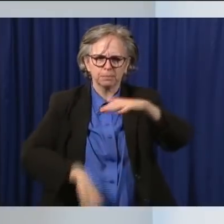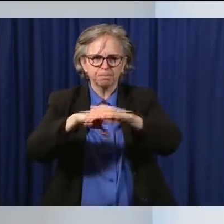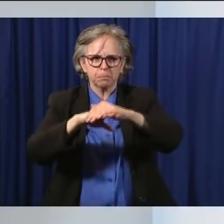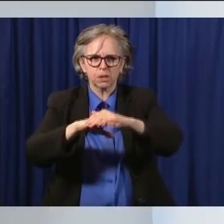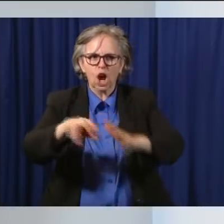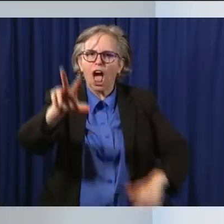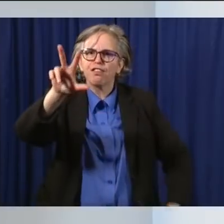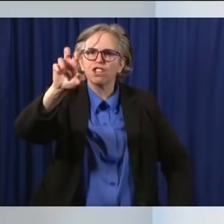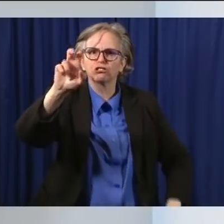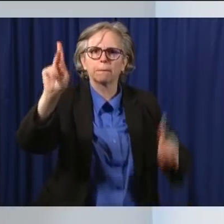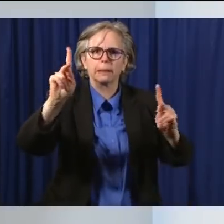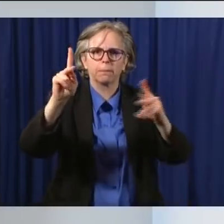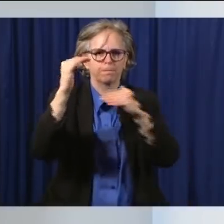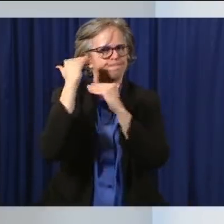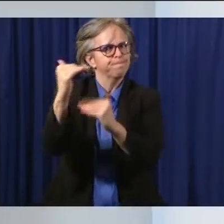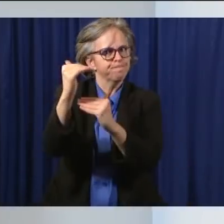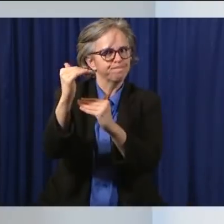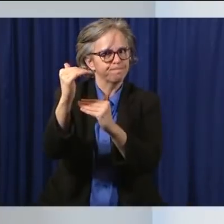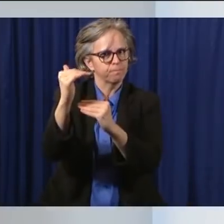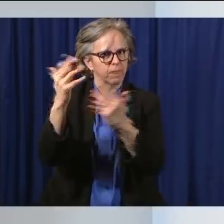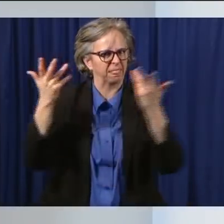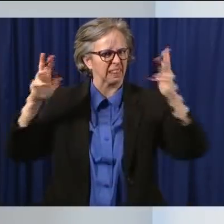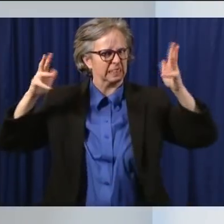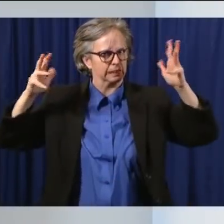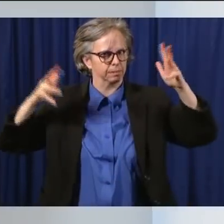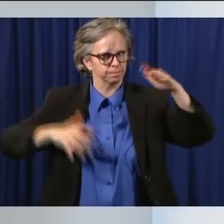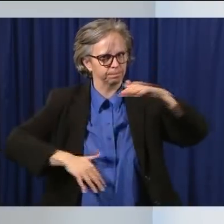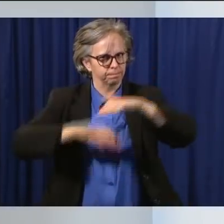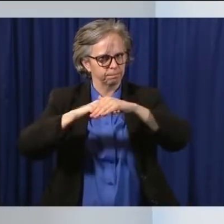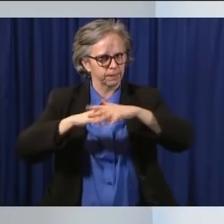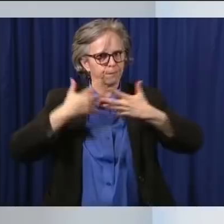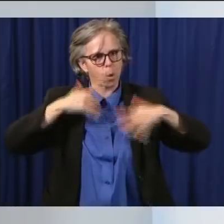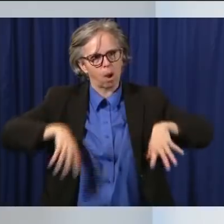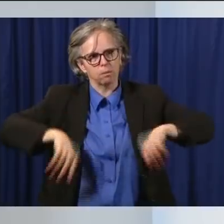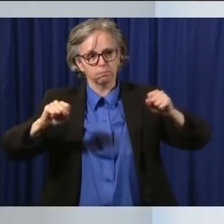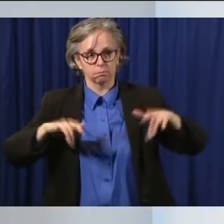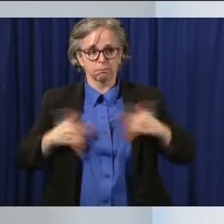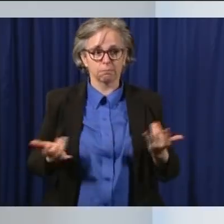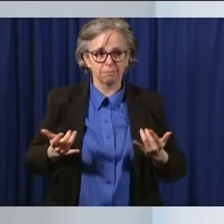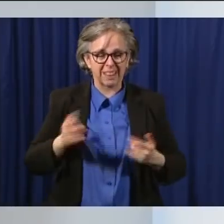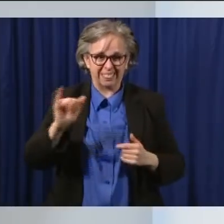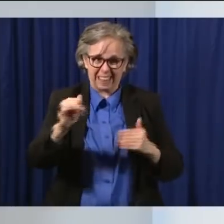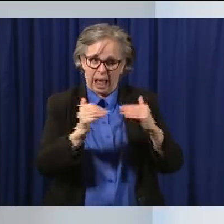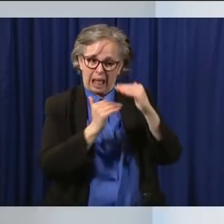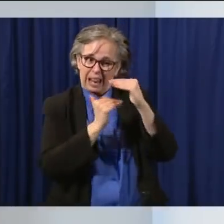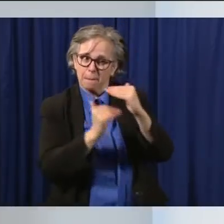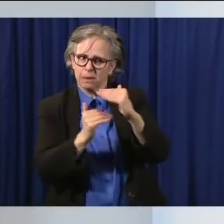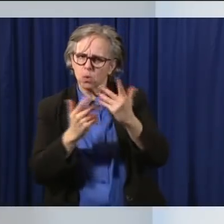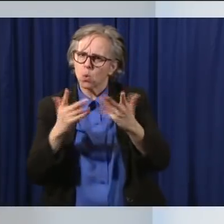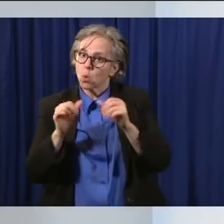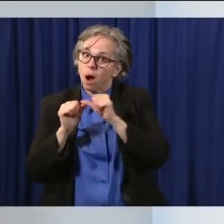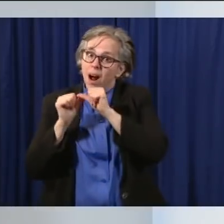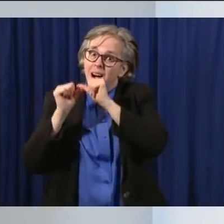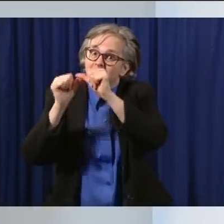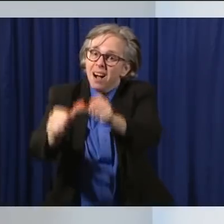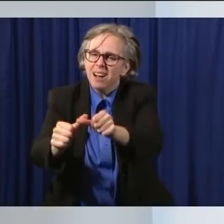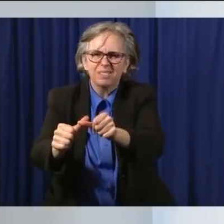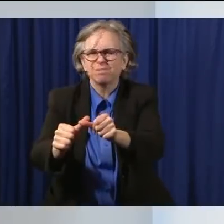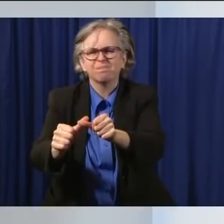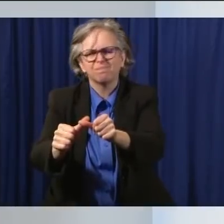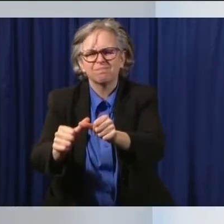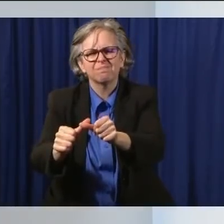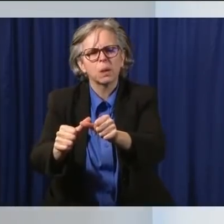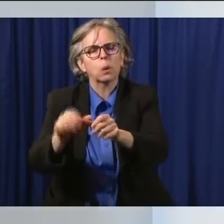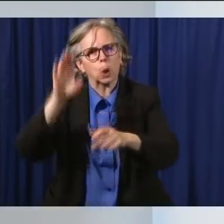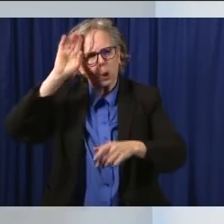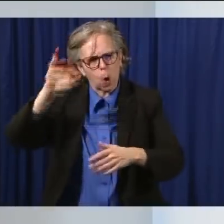As with everything we announced, these limitations won't last forever, but we recognize that there are a lot of weddings and events that are important to people's